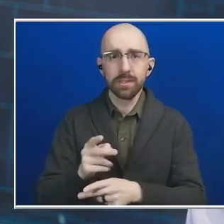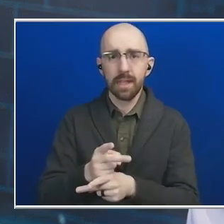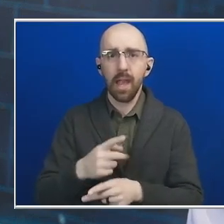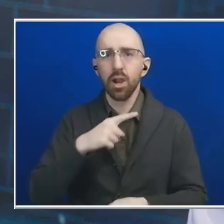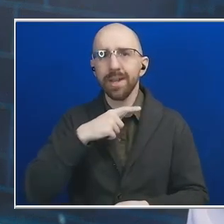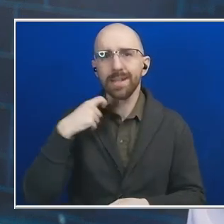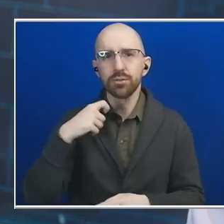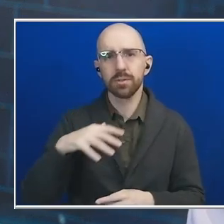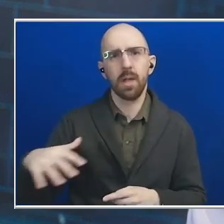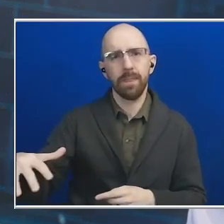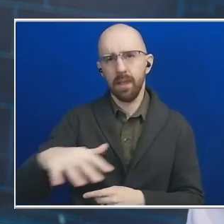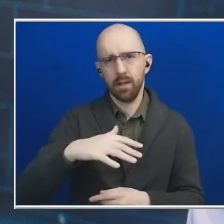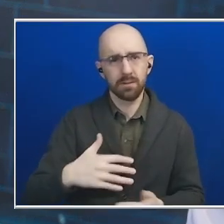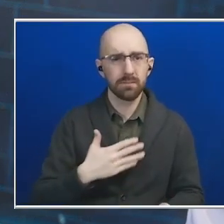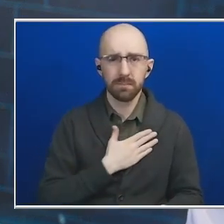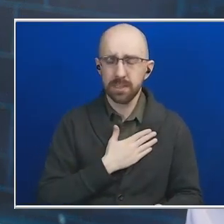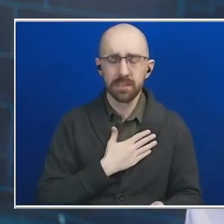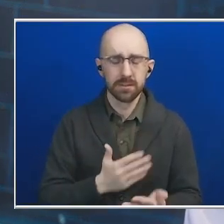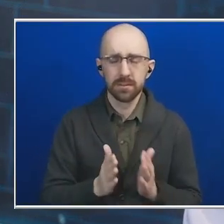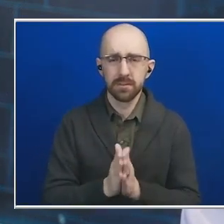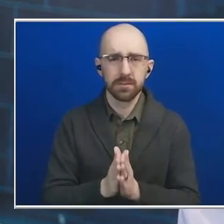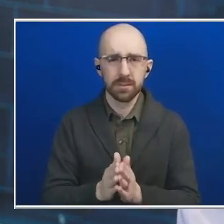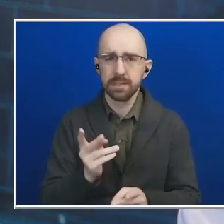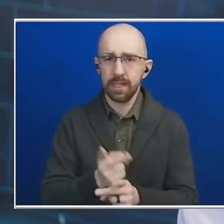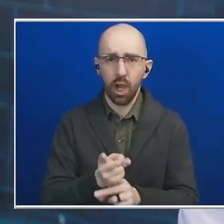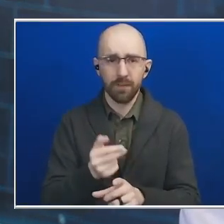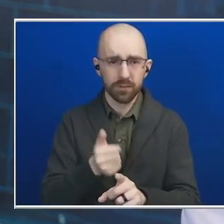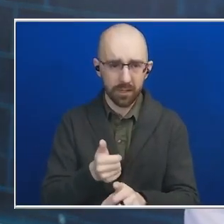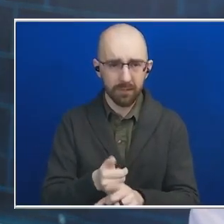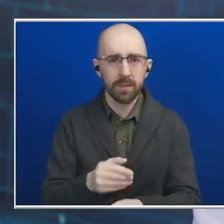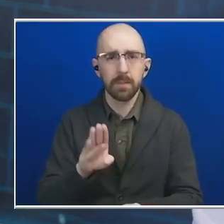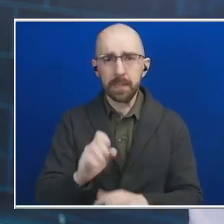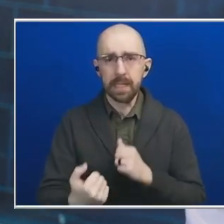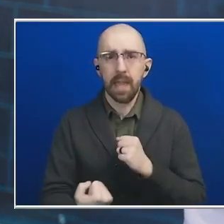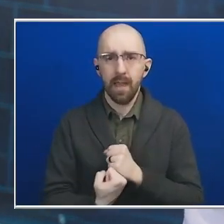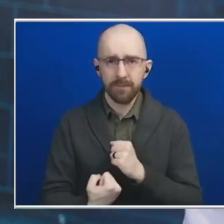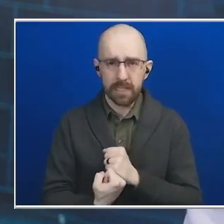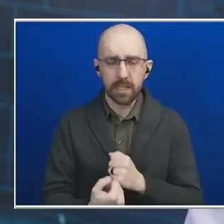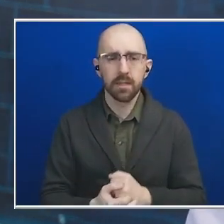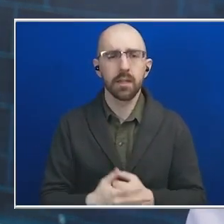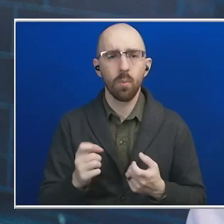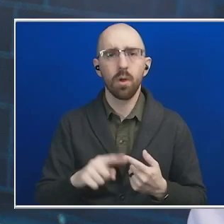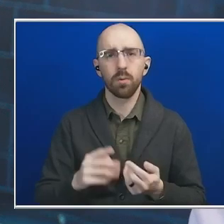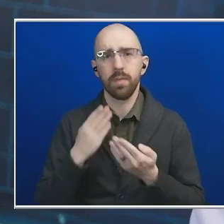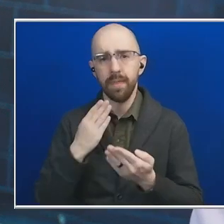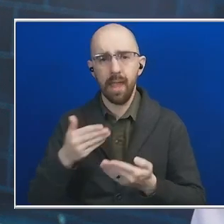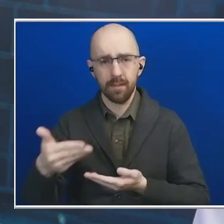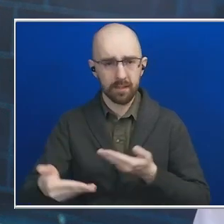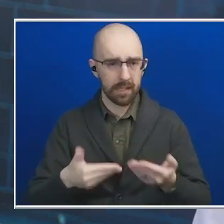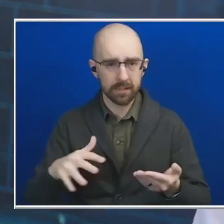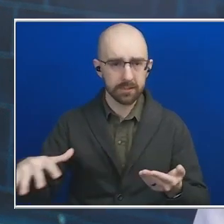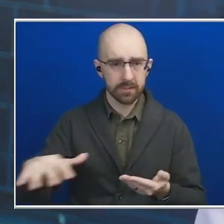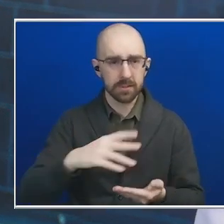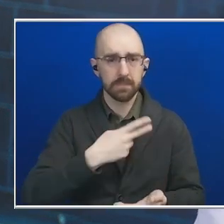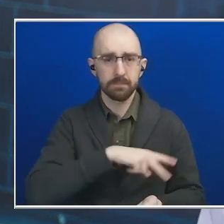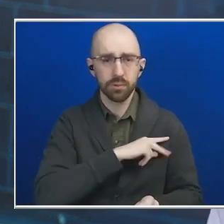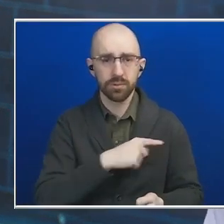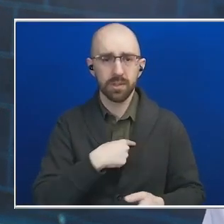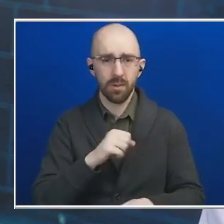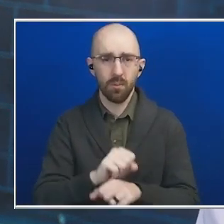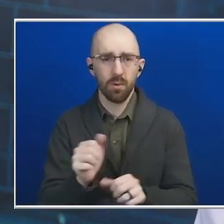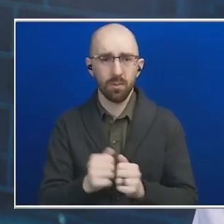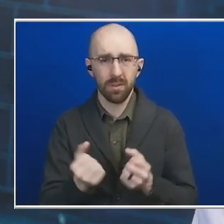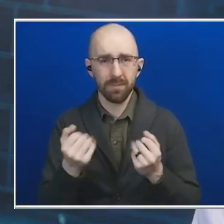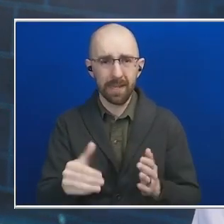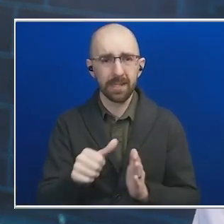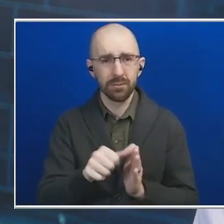please take care of yourself, be an advocate. I want to thank all of our guests. I personally get to work with all these surgeons here at the